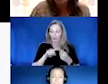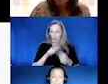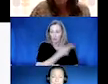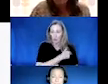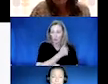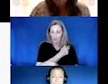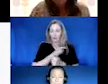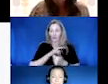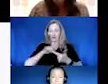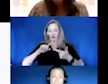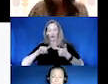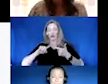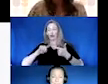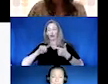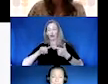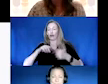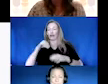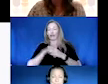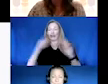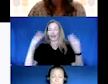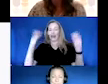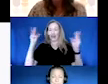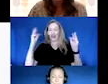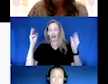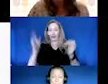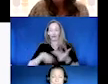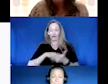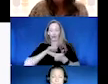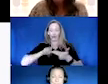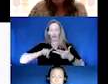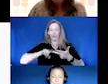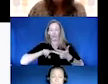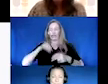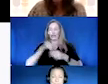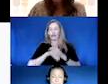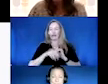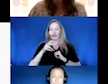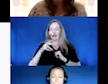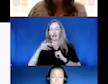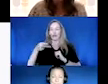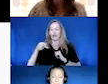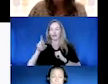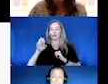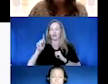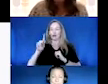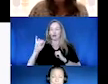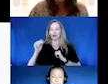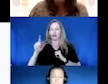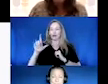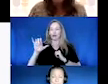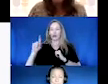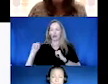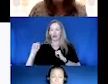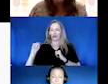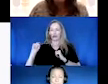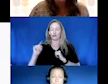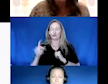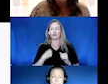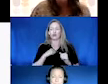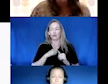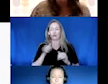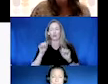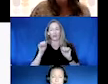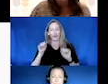hospital parking lot. So we were able to help this mom in our program successfully